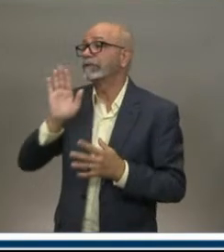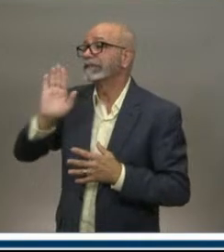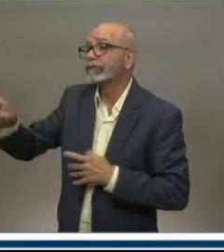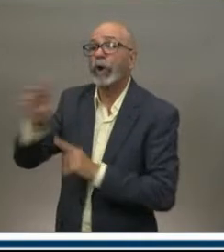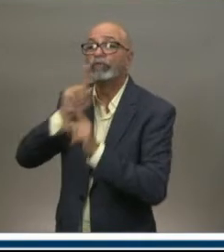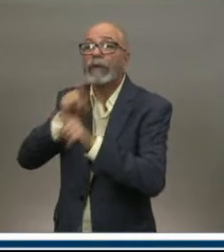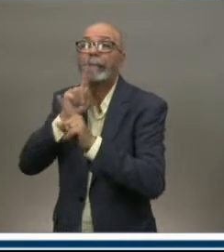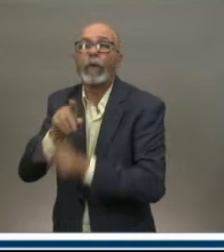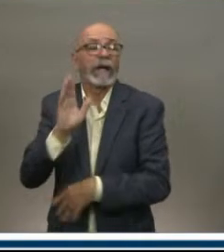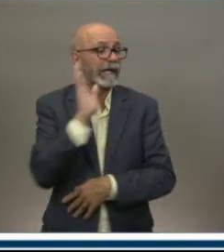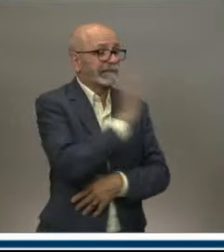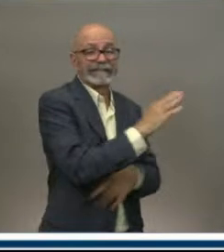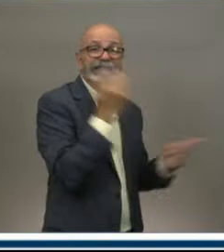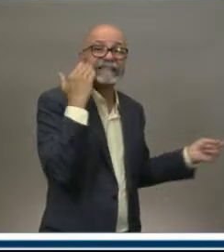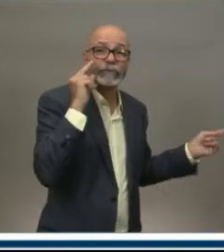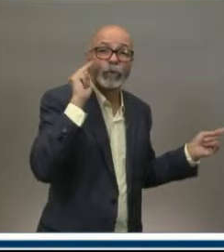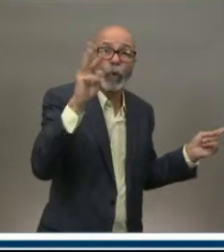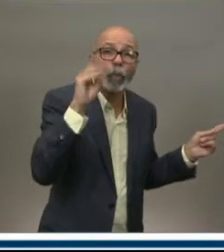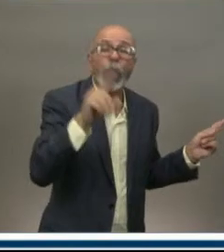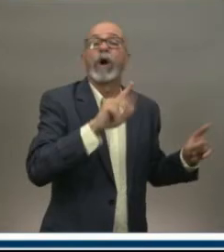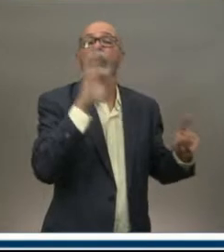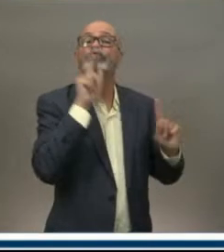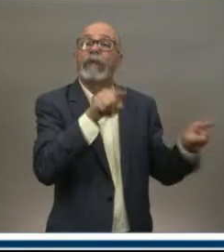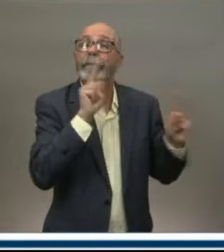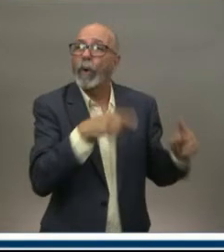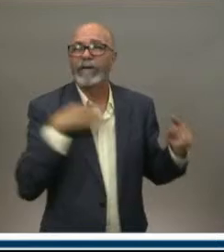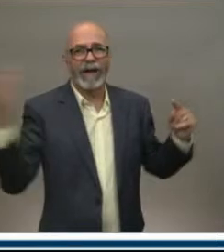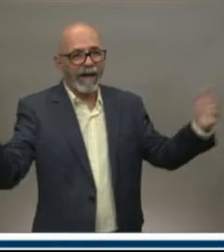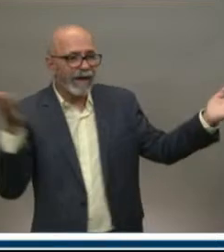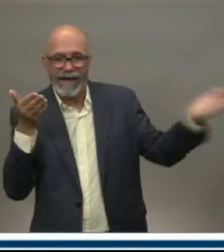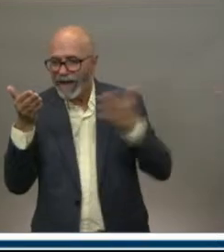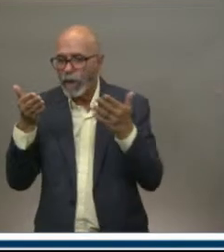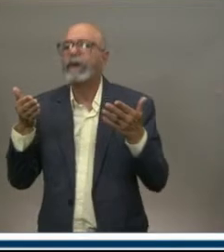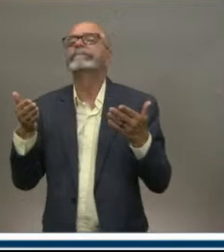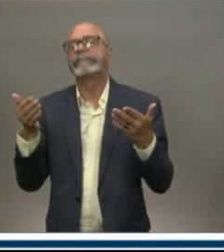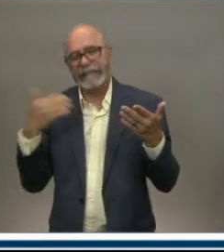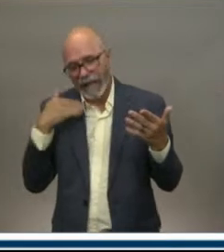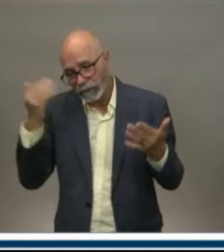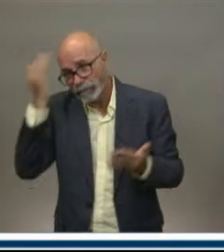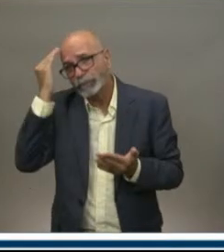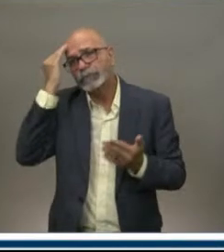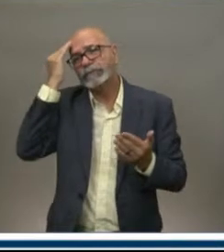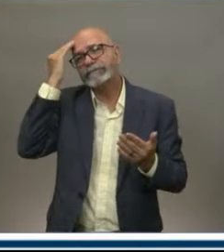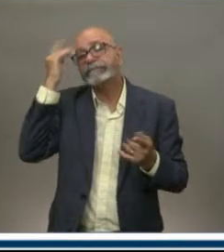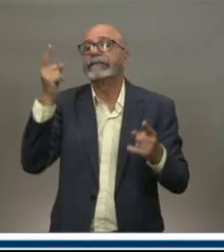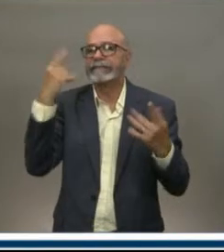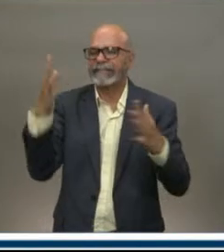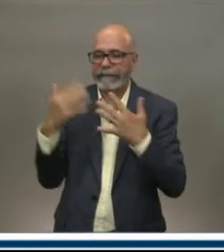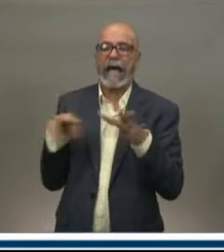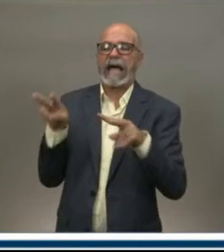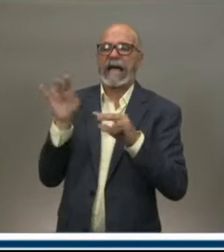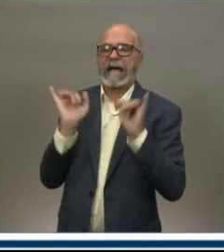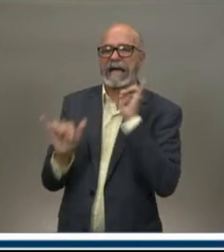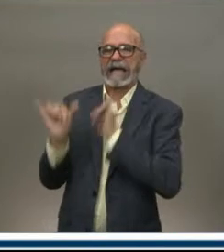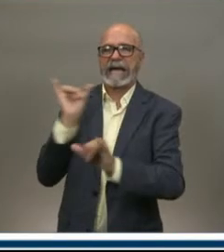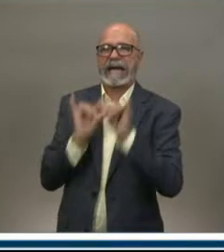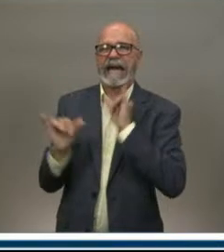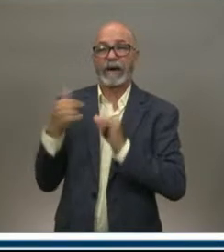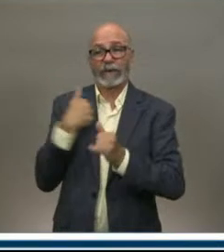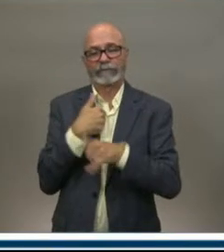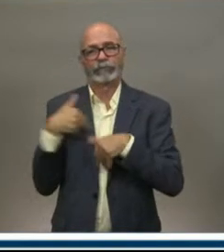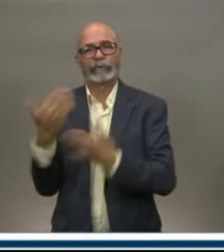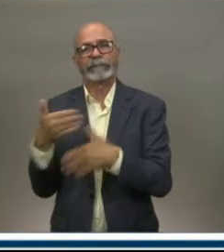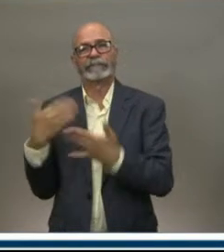most recent recommendations. So what I would flag is, as the recommendations out of the